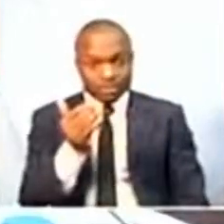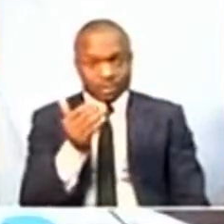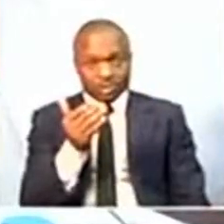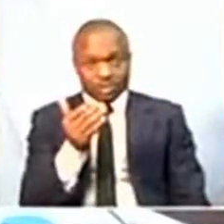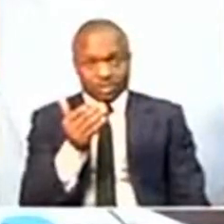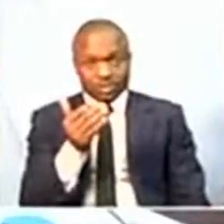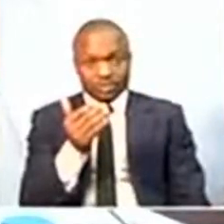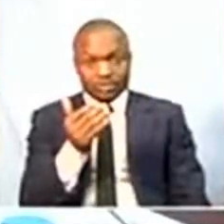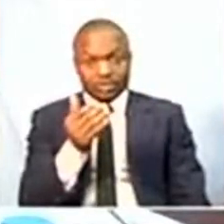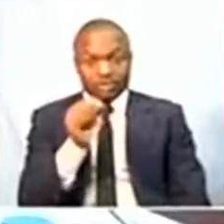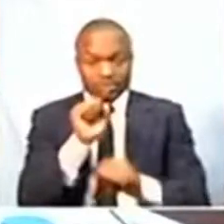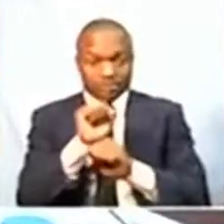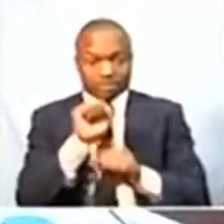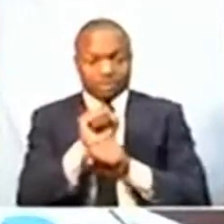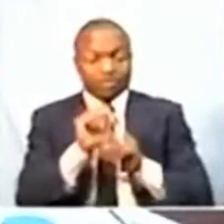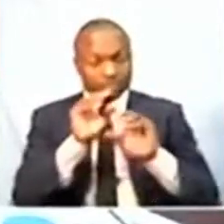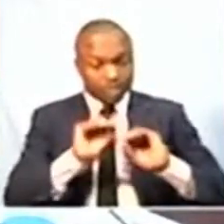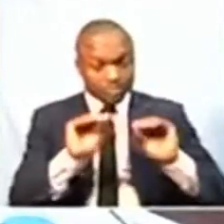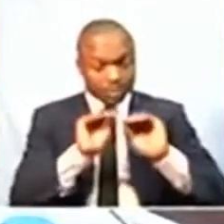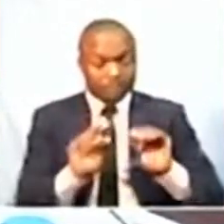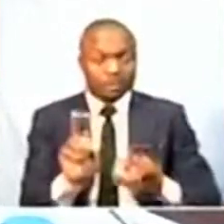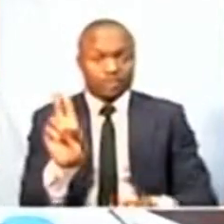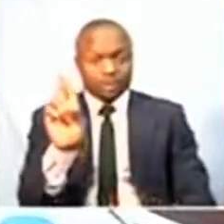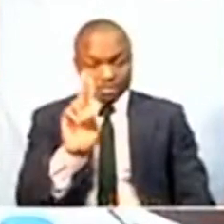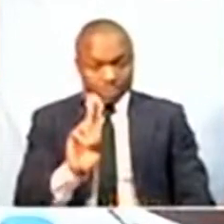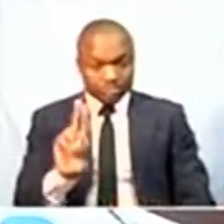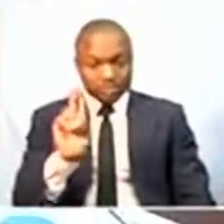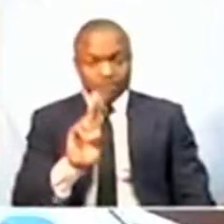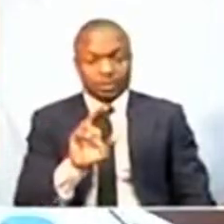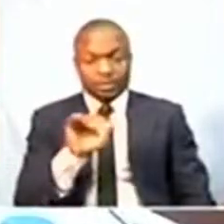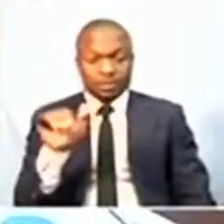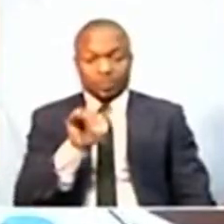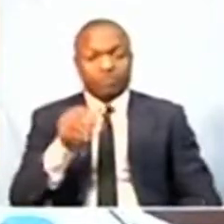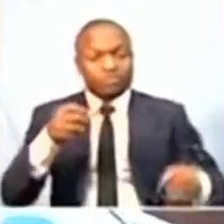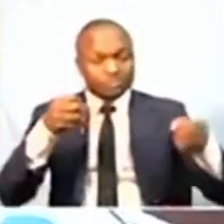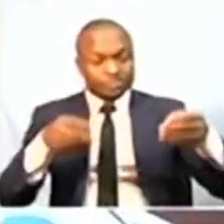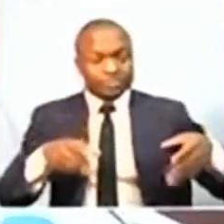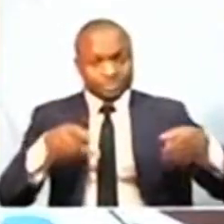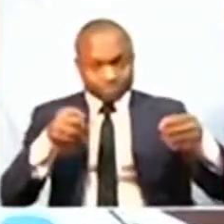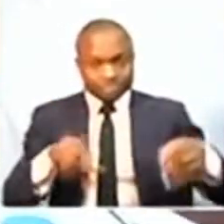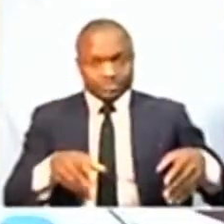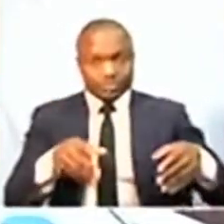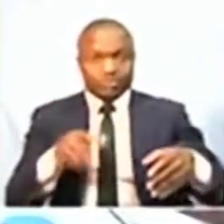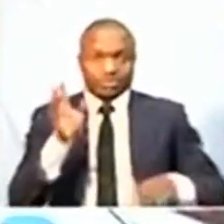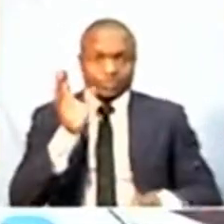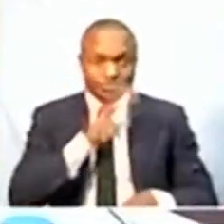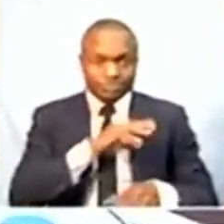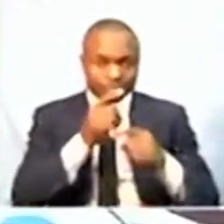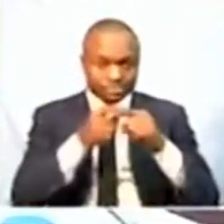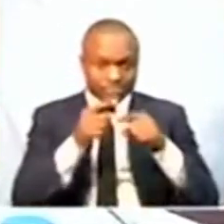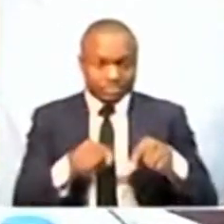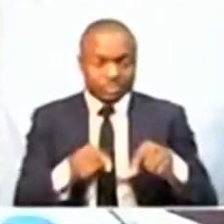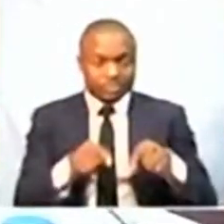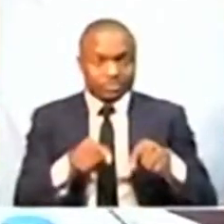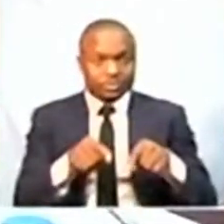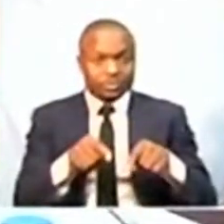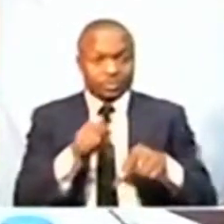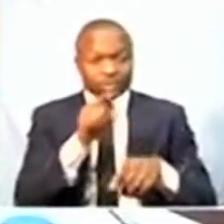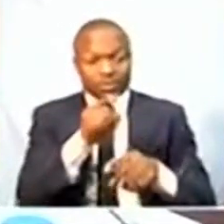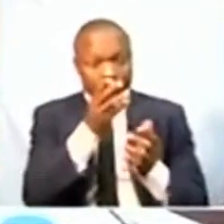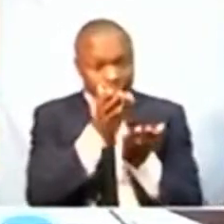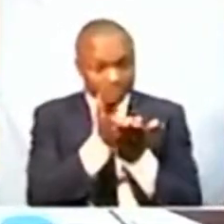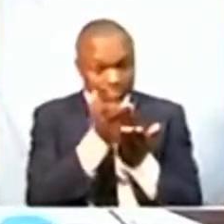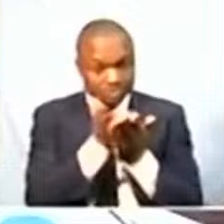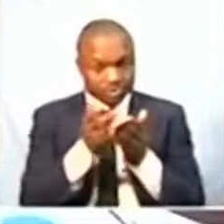remaining works and was instructed to use the standard blocks for the incinerator, which had been done. He further requested